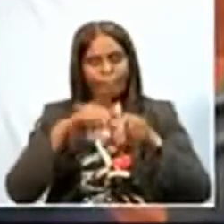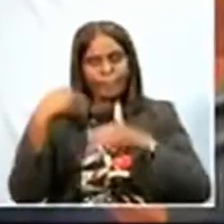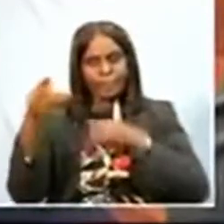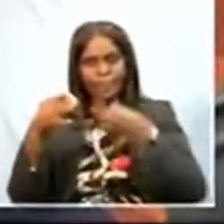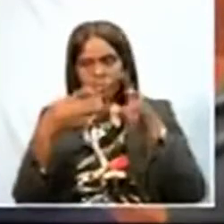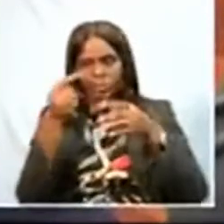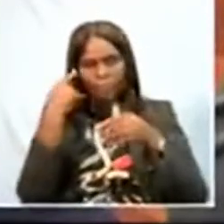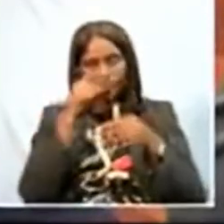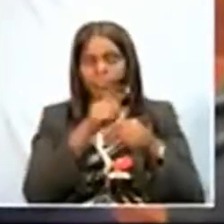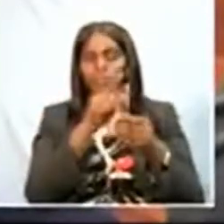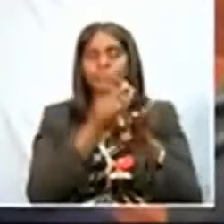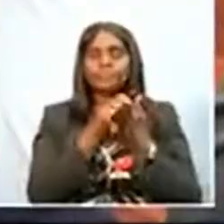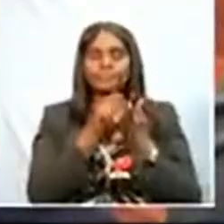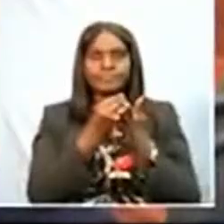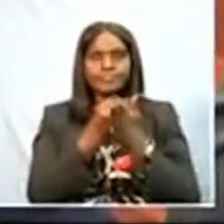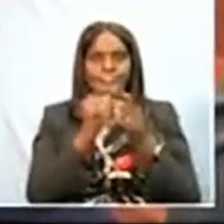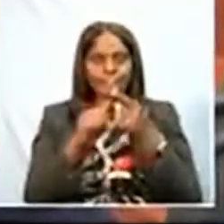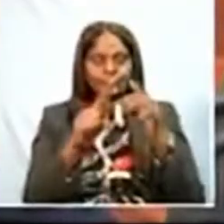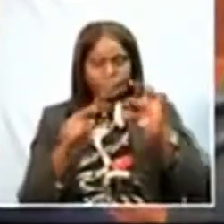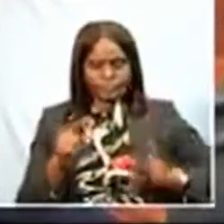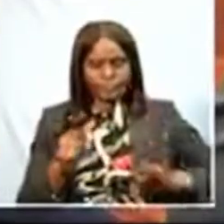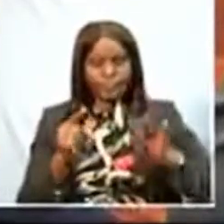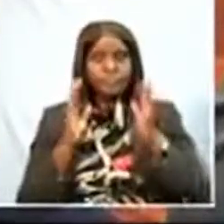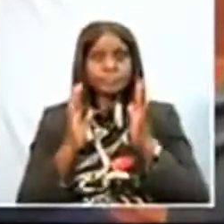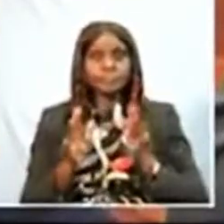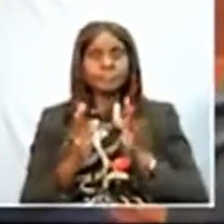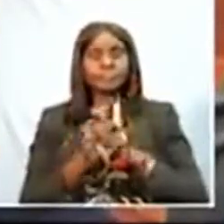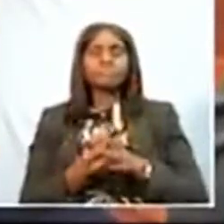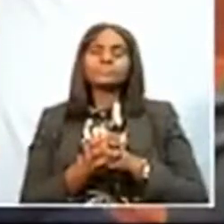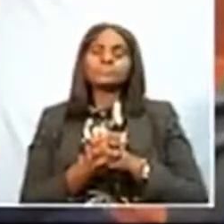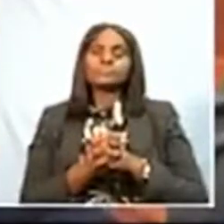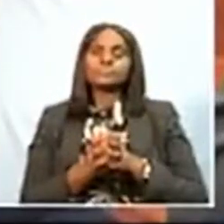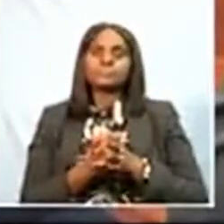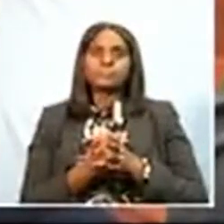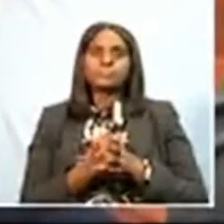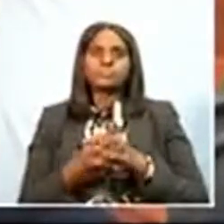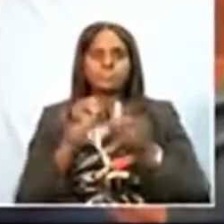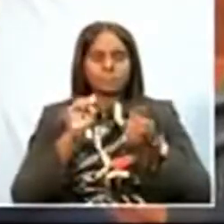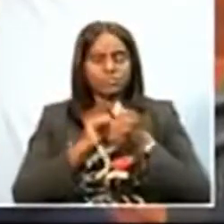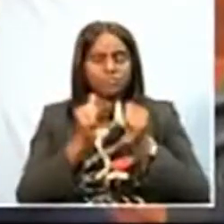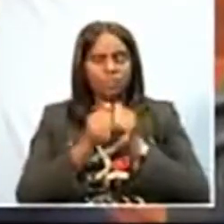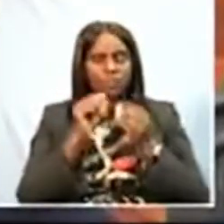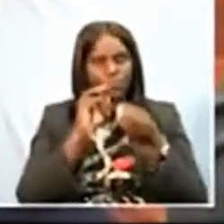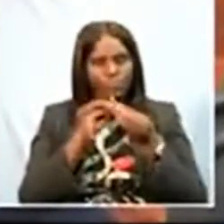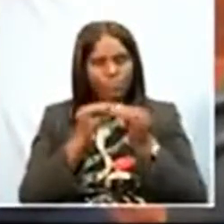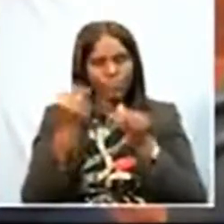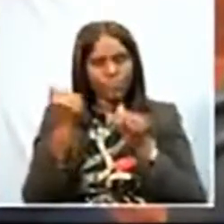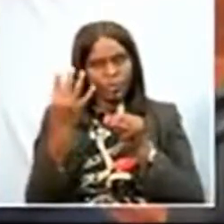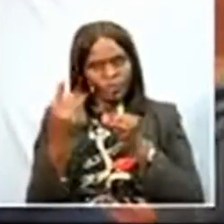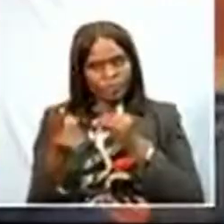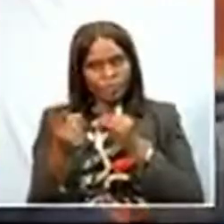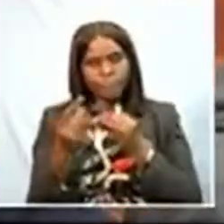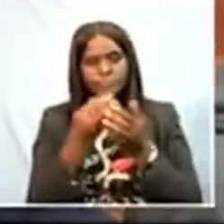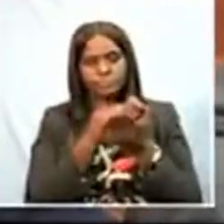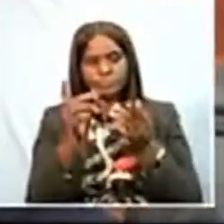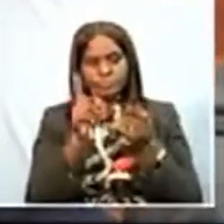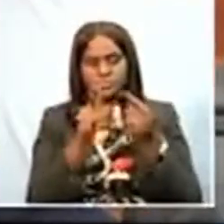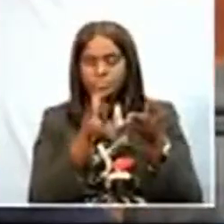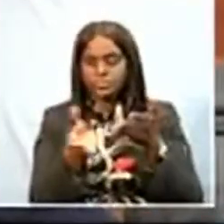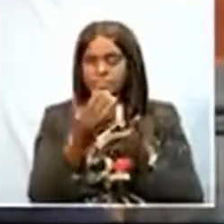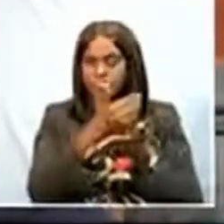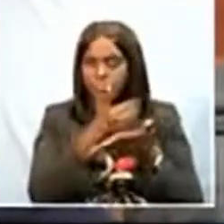disbursement of funds to beneficiaries. Query 14, failure to